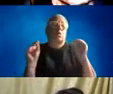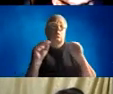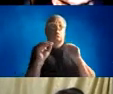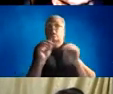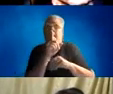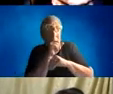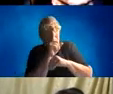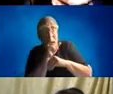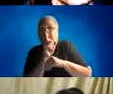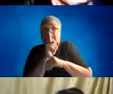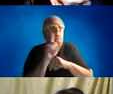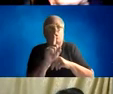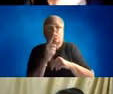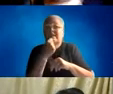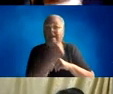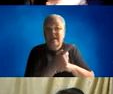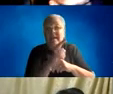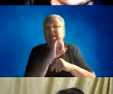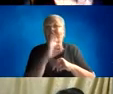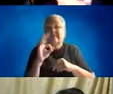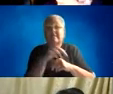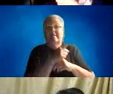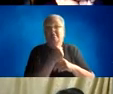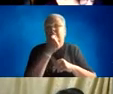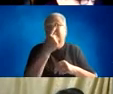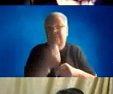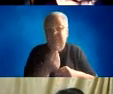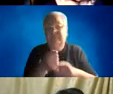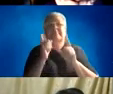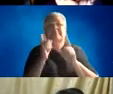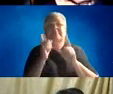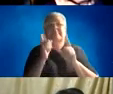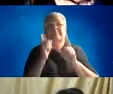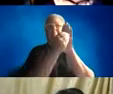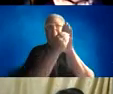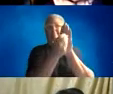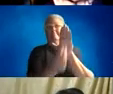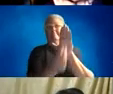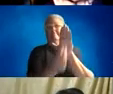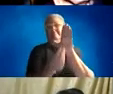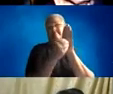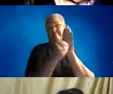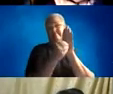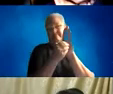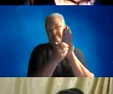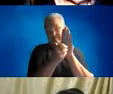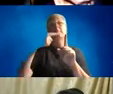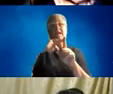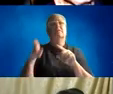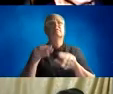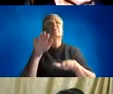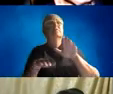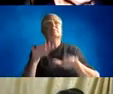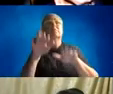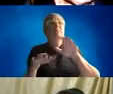reporting it, it would get recorded, and you would have to at the same time have the criminal justice system doing something about